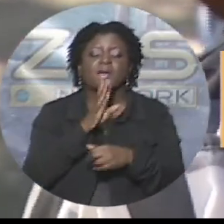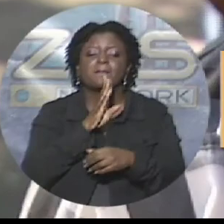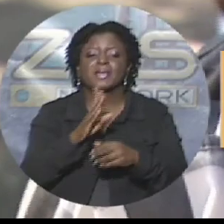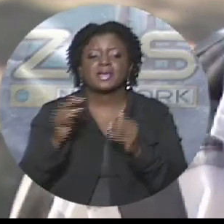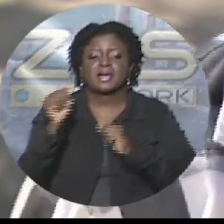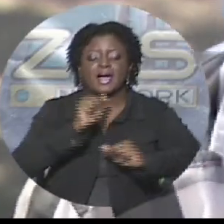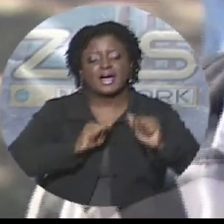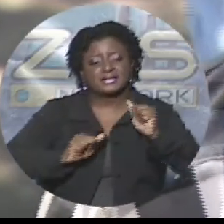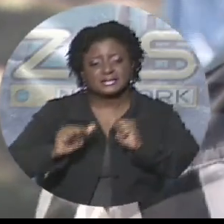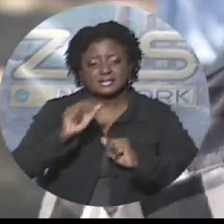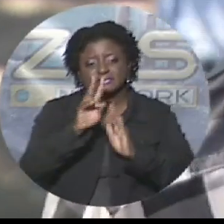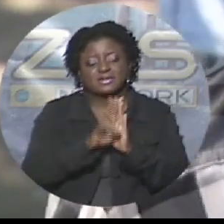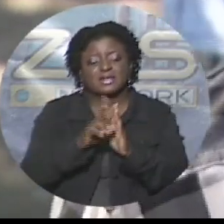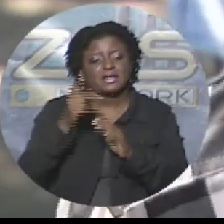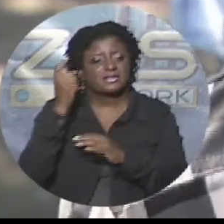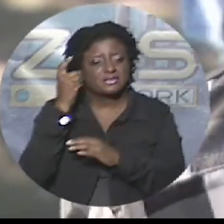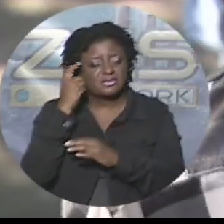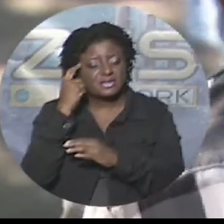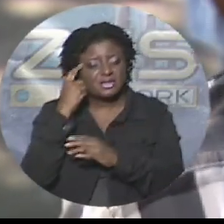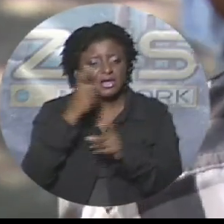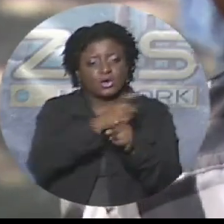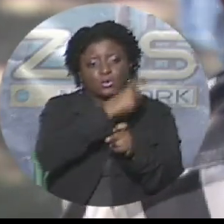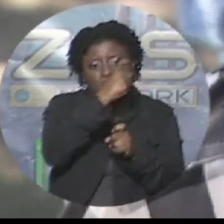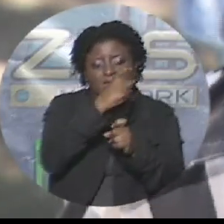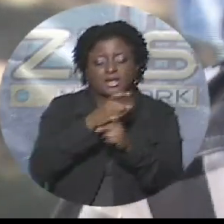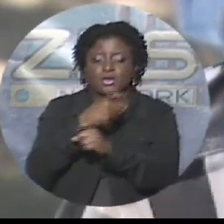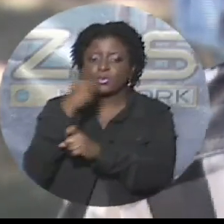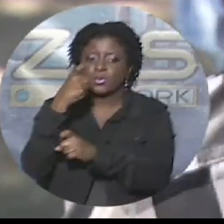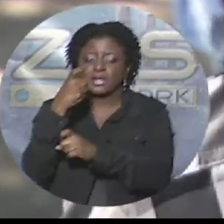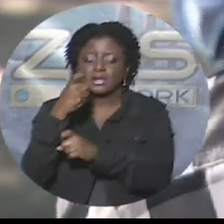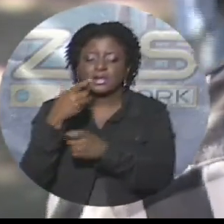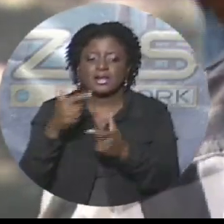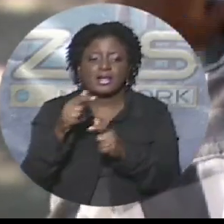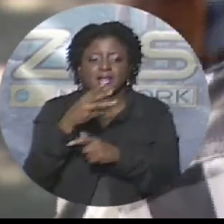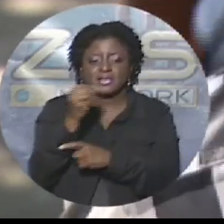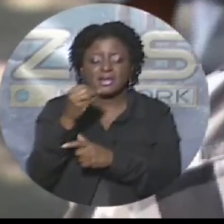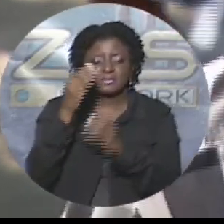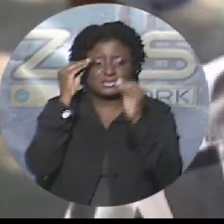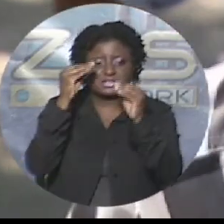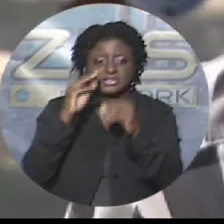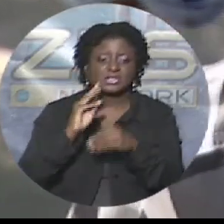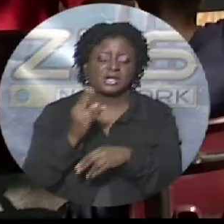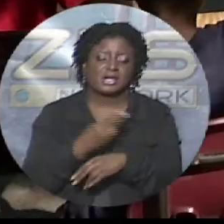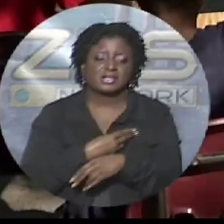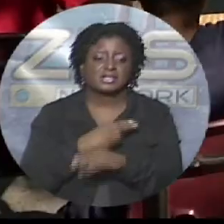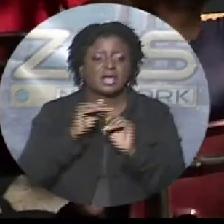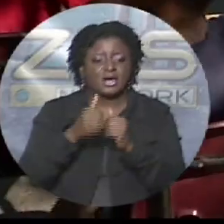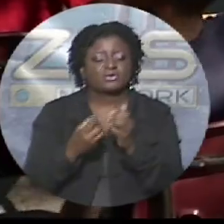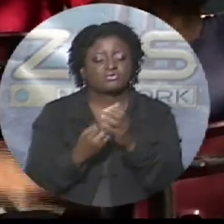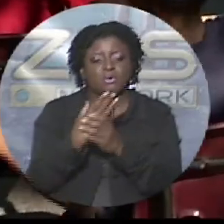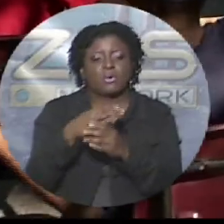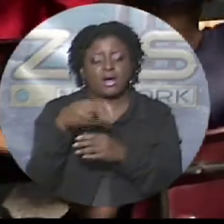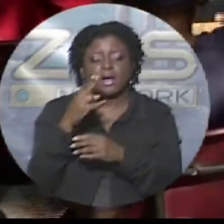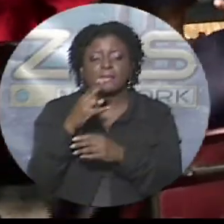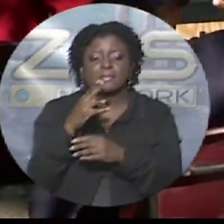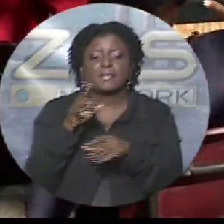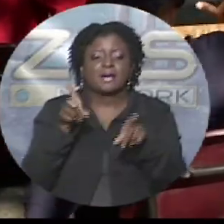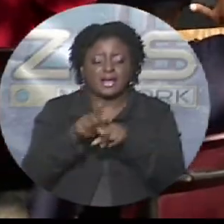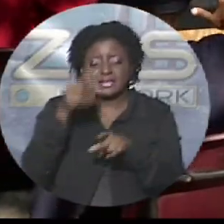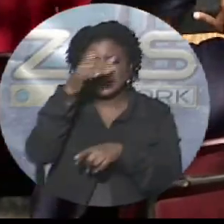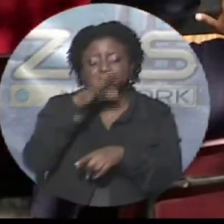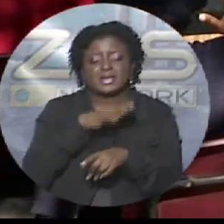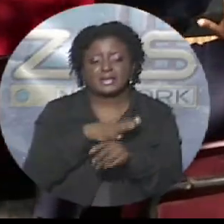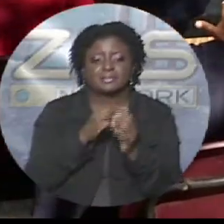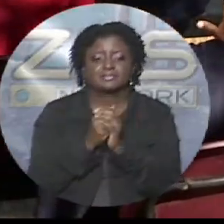active and thinking win-win and letting them teach us a different how to grow up as being men.